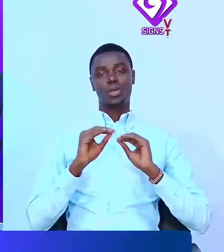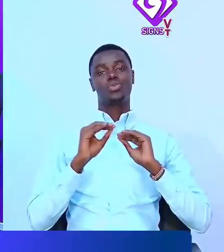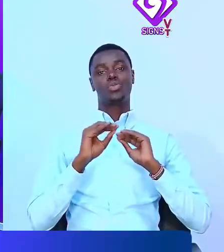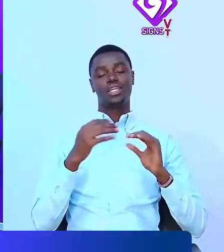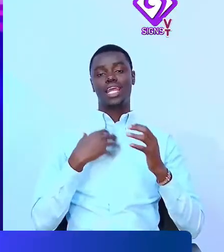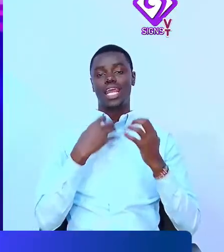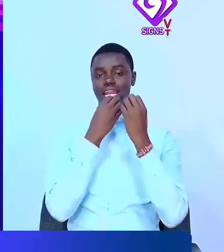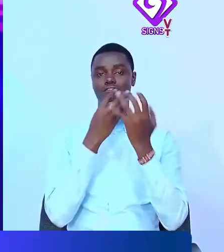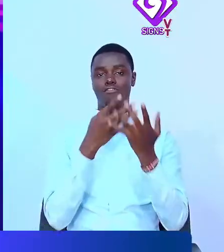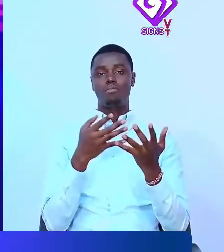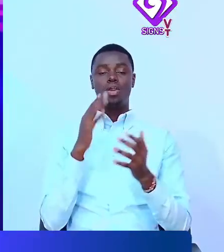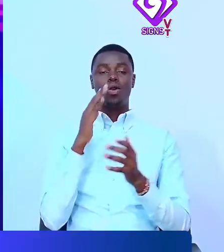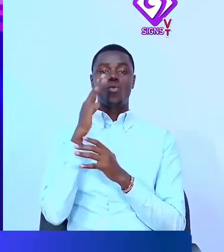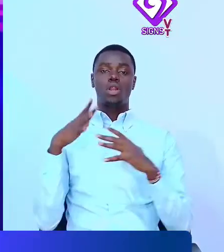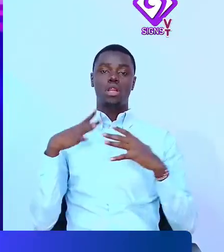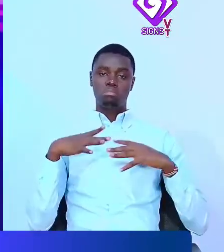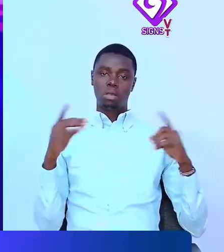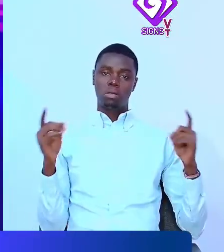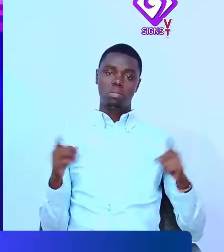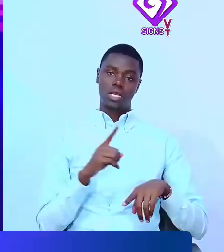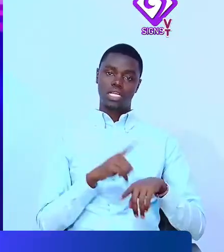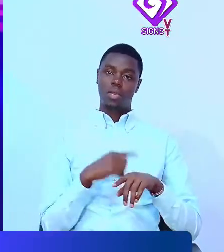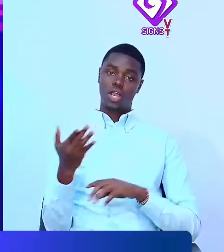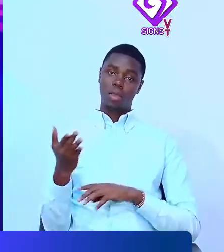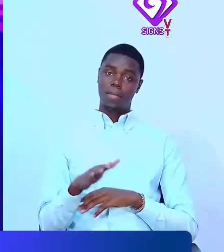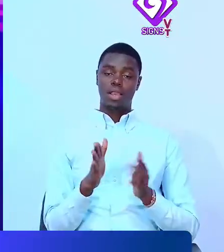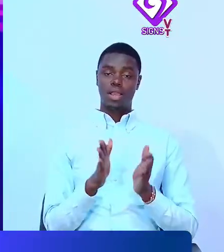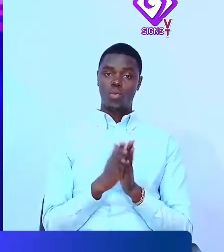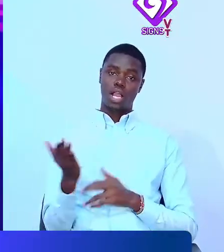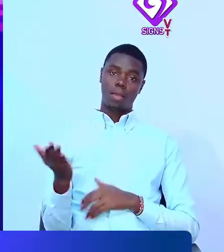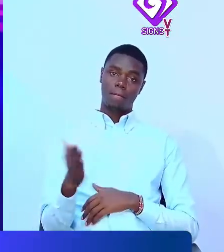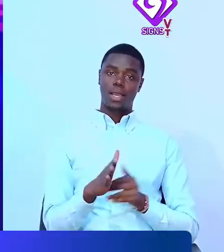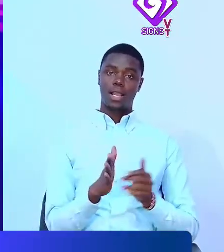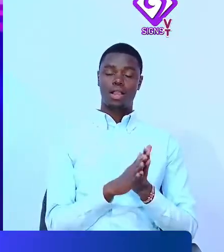inform. We're going to take a quick break, and when we come back, we're coming back with more. Keep it tight.